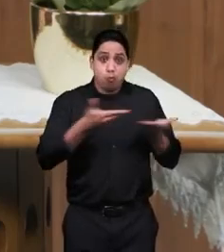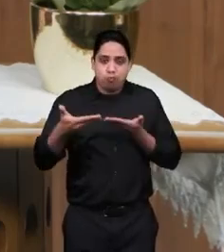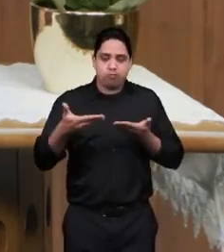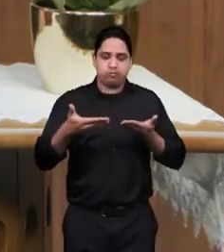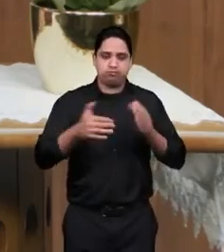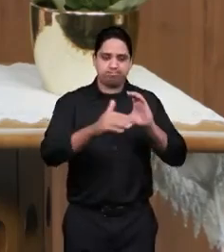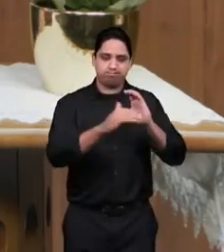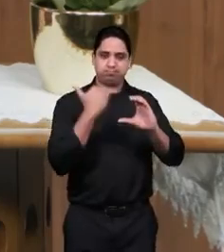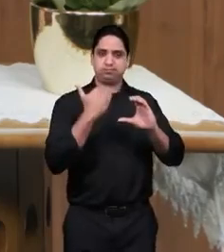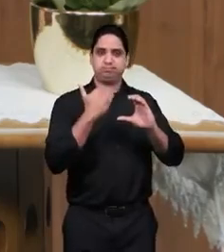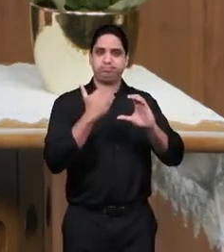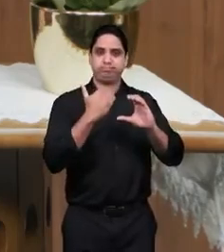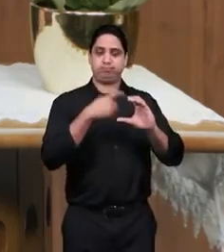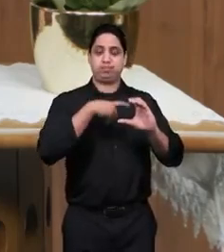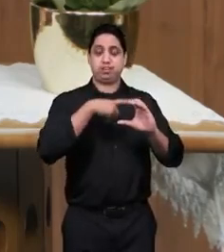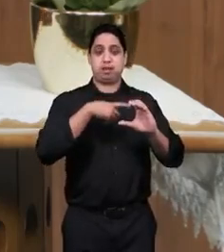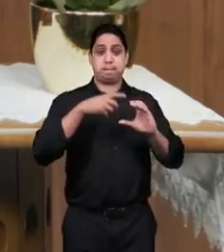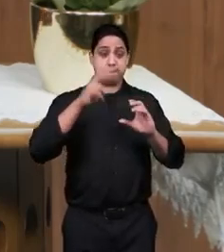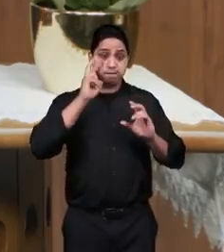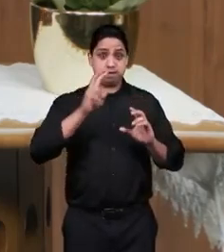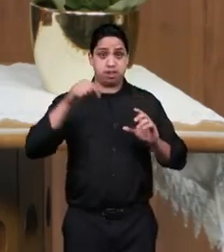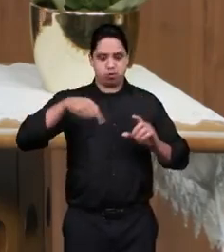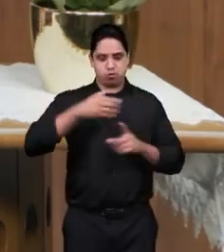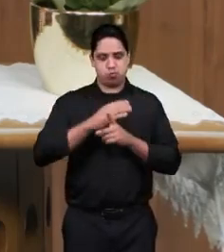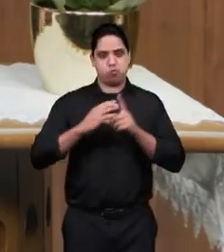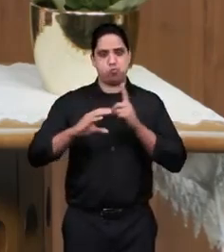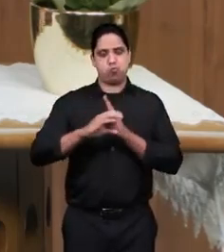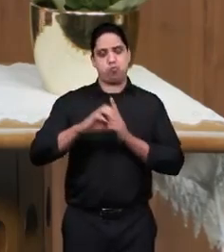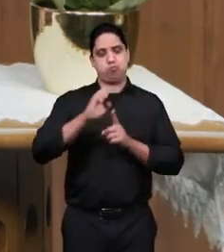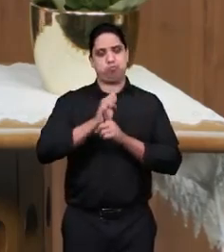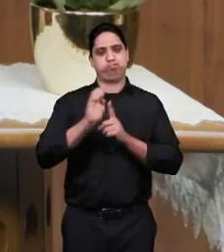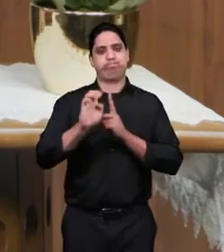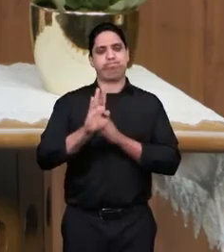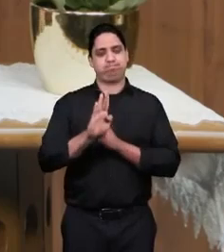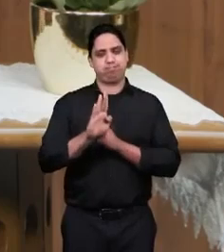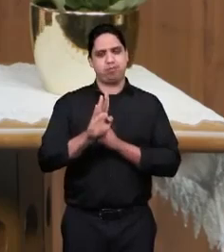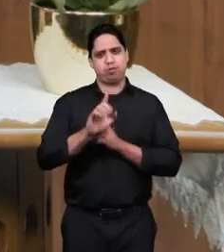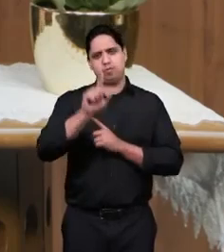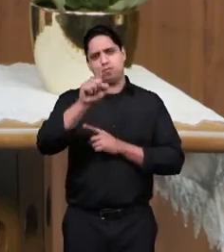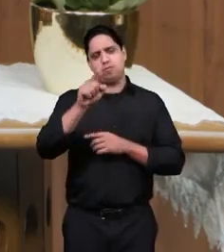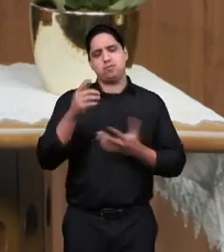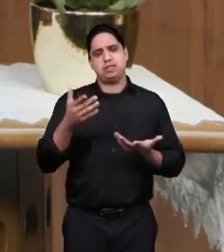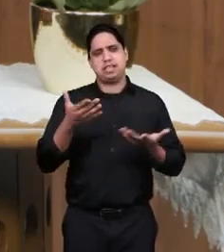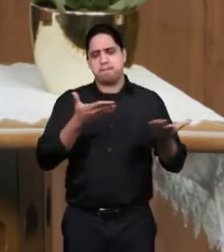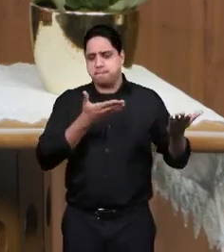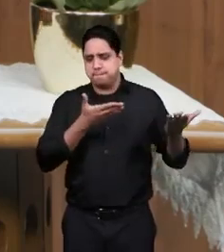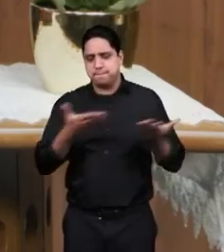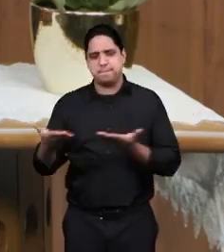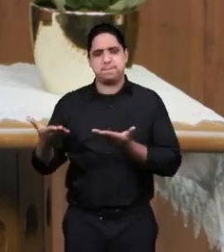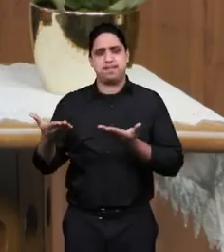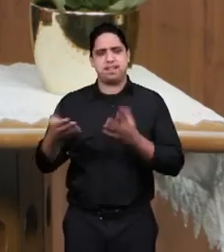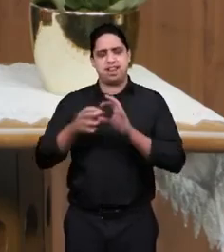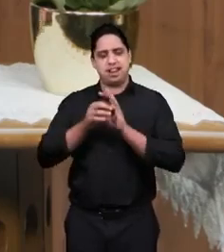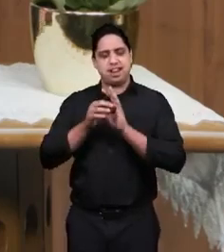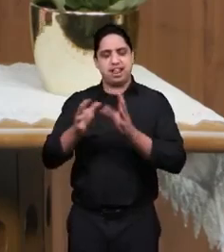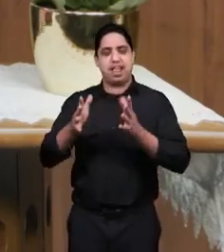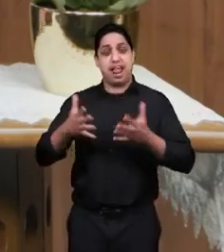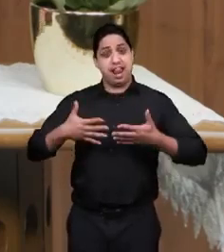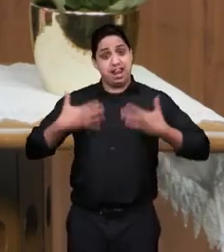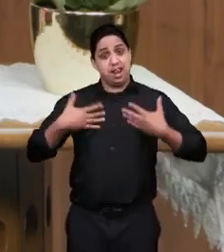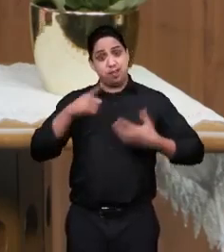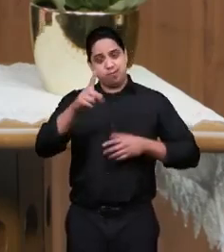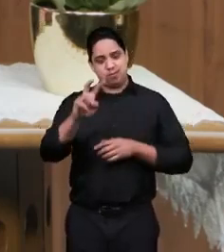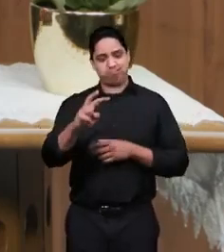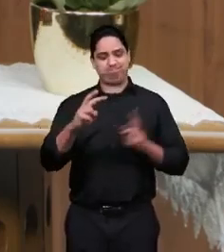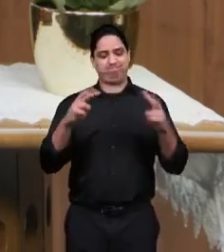to watch this transmission. You're welcome. And it's a pleasure to have your audience and your